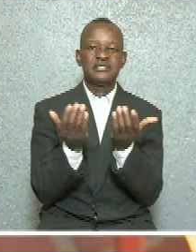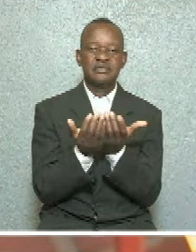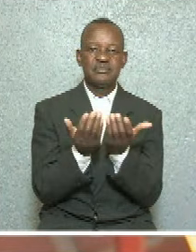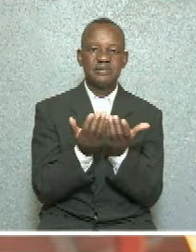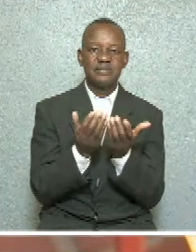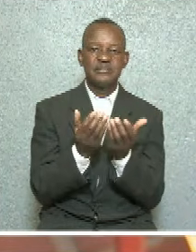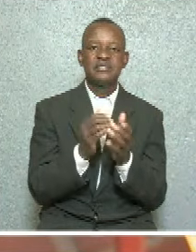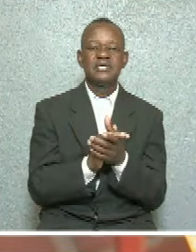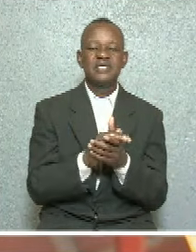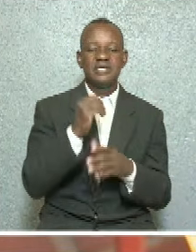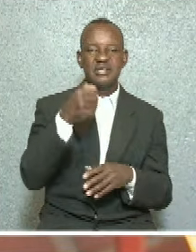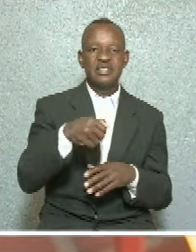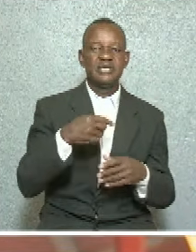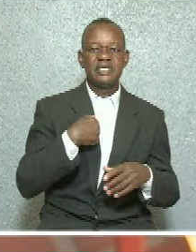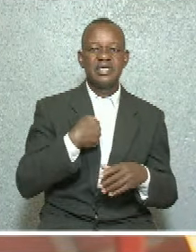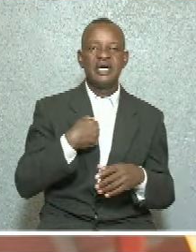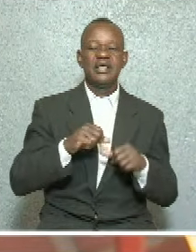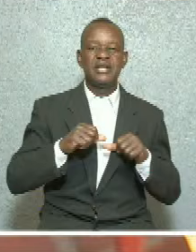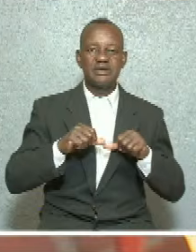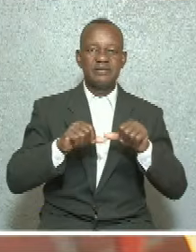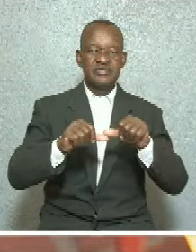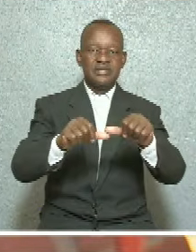final year, studying,